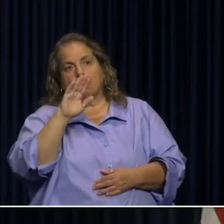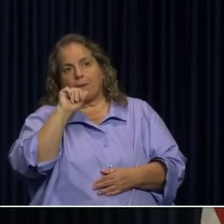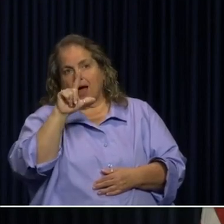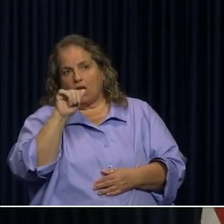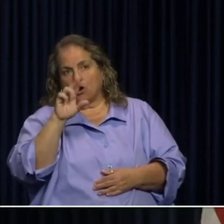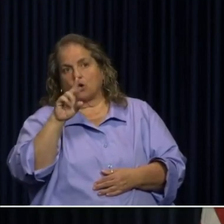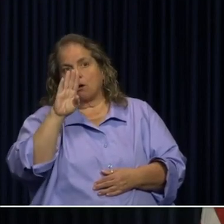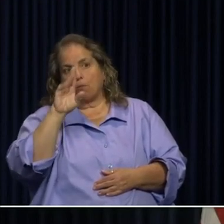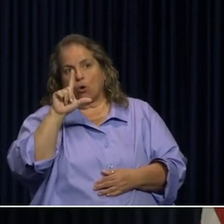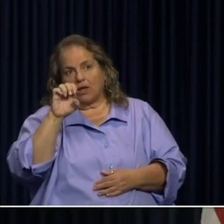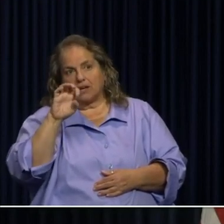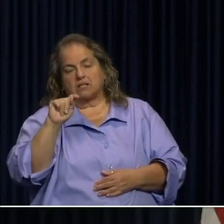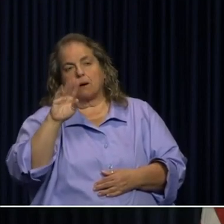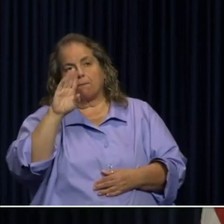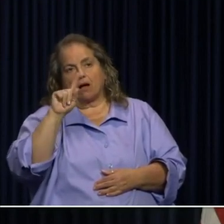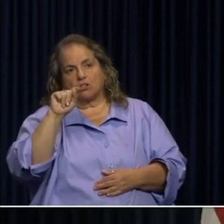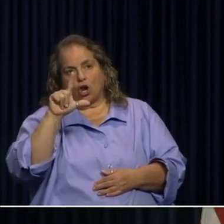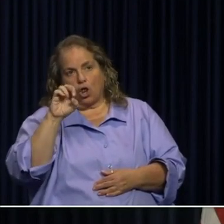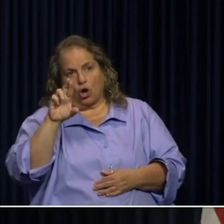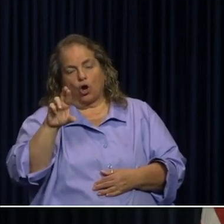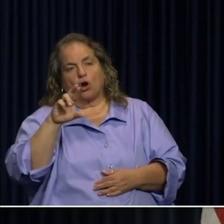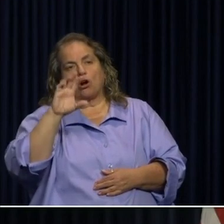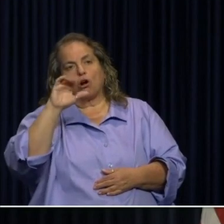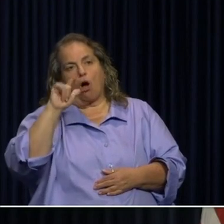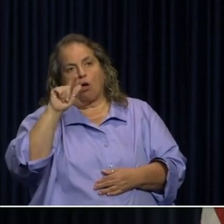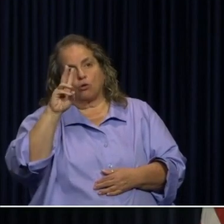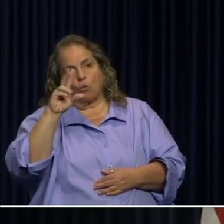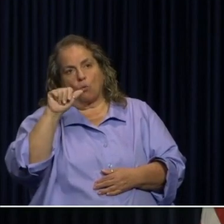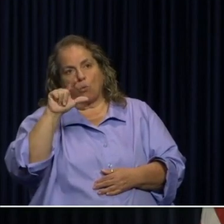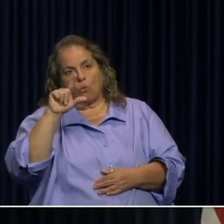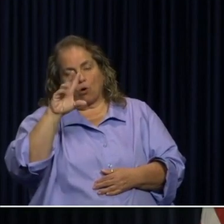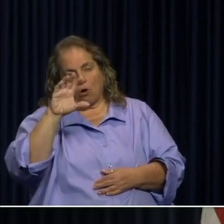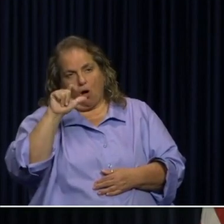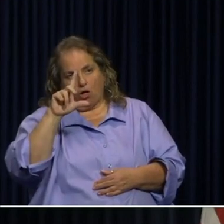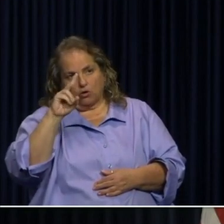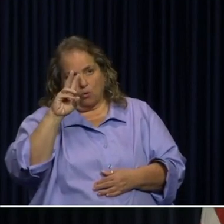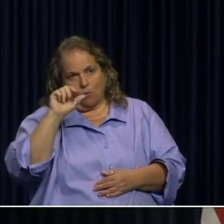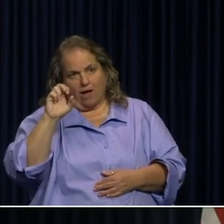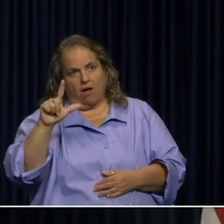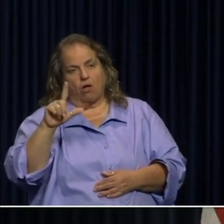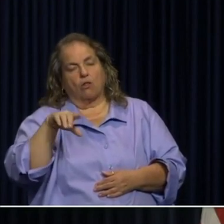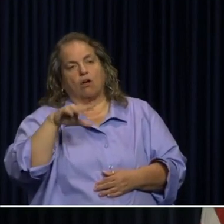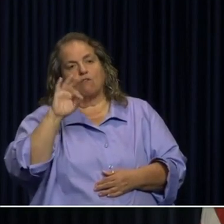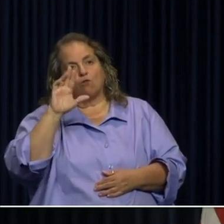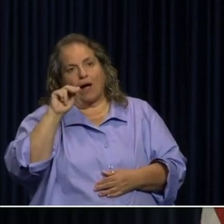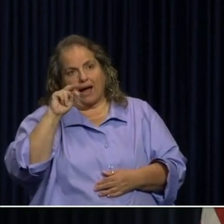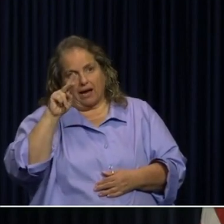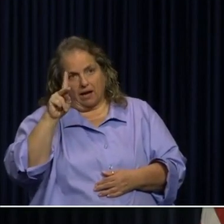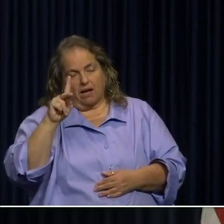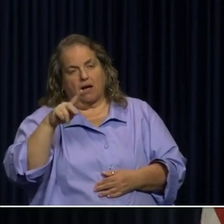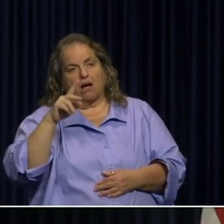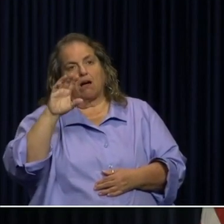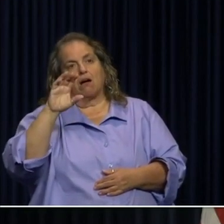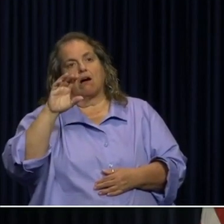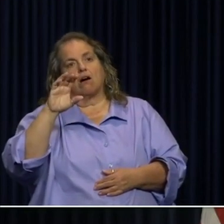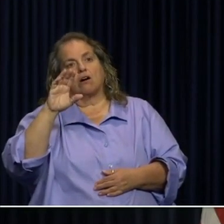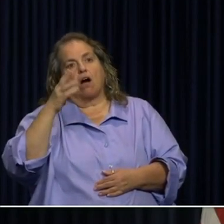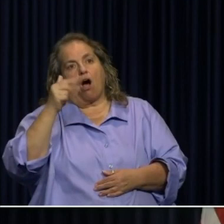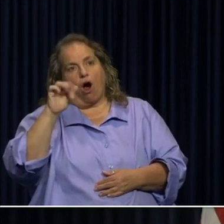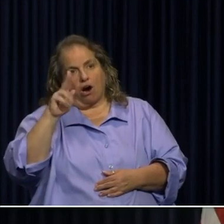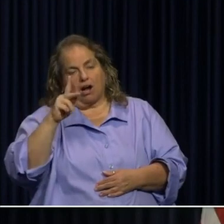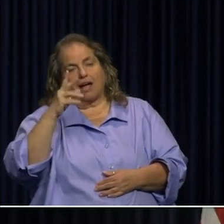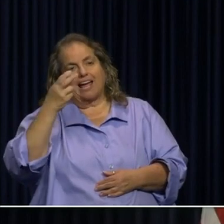Butler, Caldwell, Clark, Crittenden, Franklin, Grant, Hancock, Harrison, Hart, Henry,